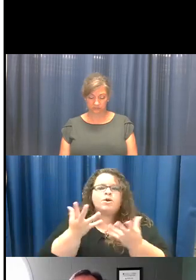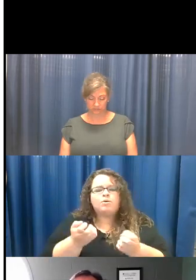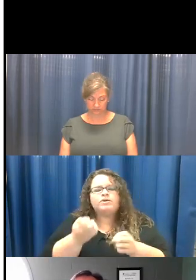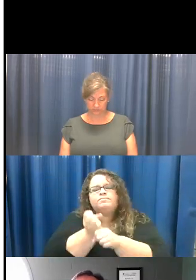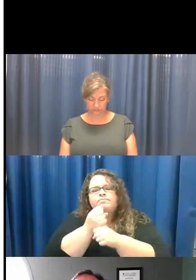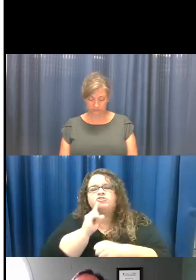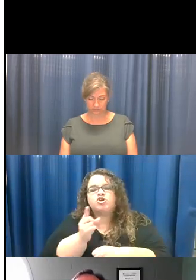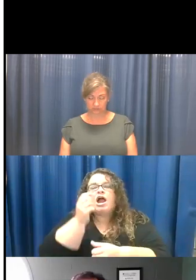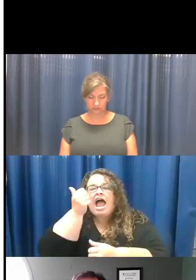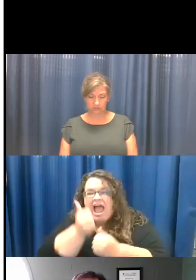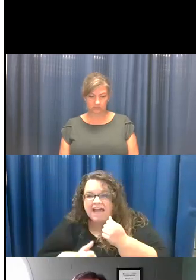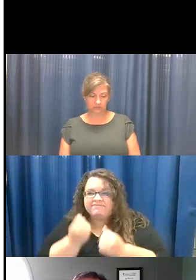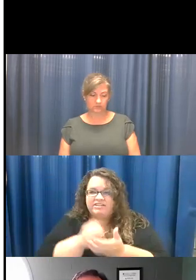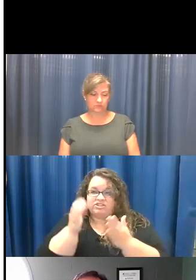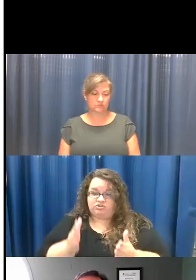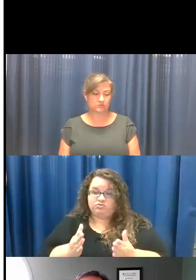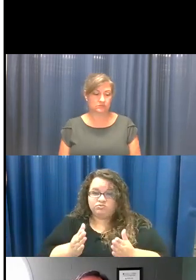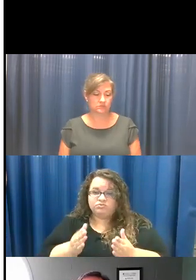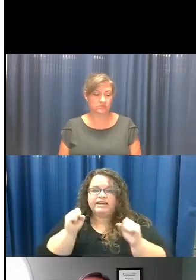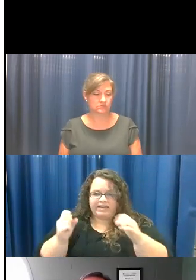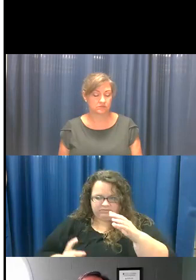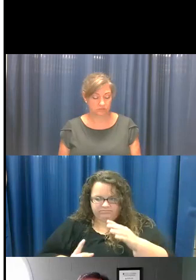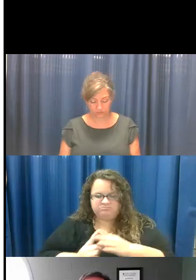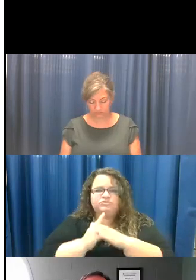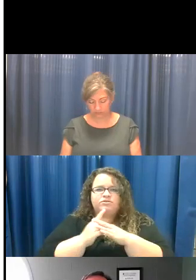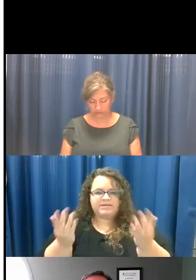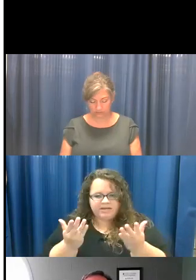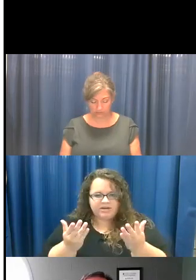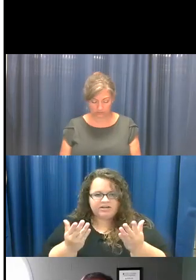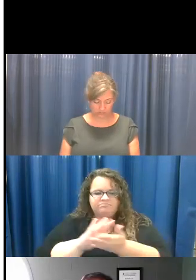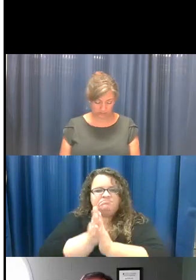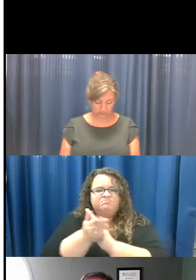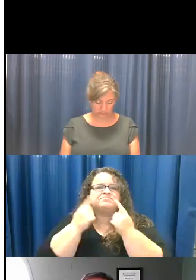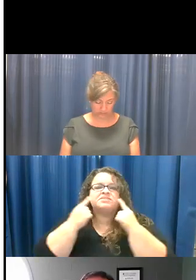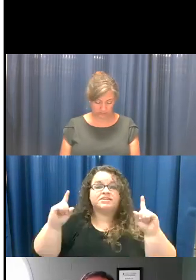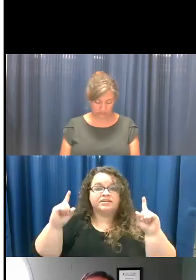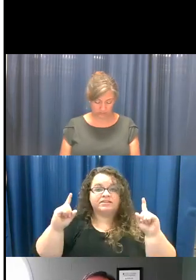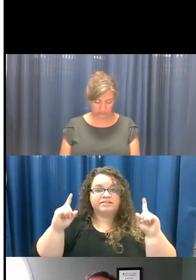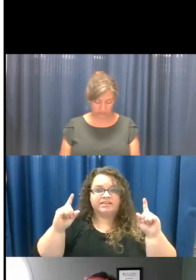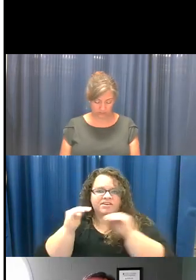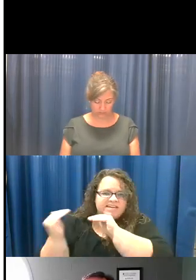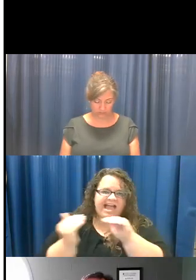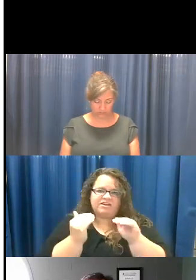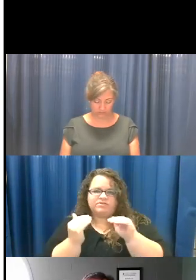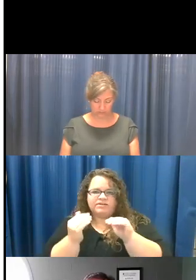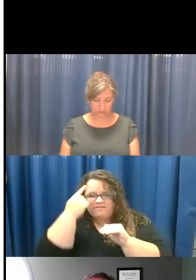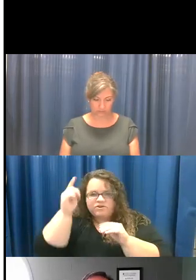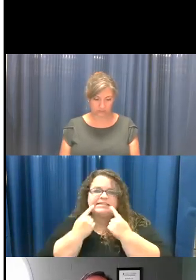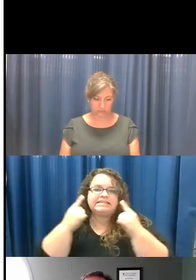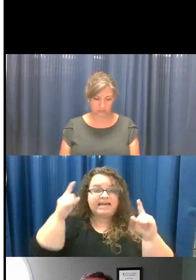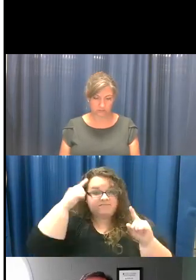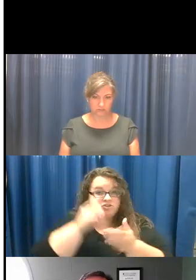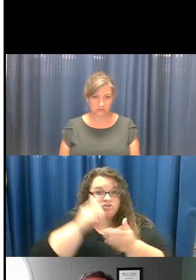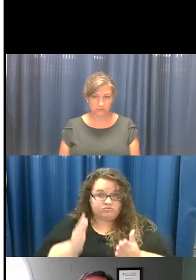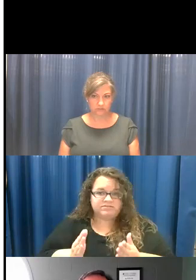comes to us can be successful, that there is equity in the success of our students, and students